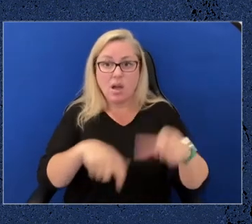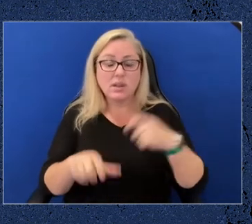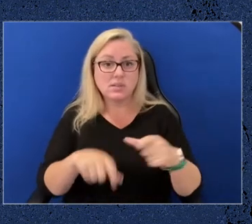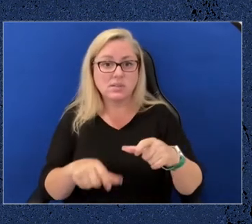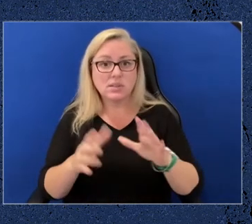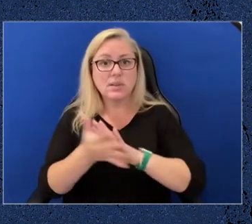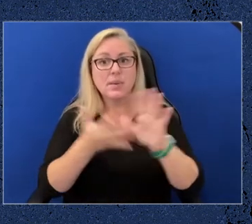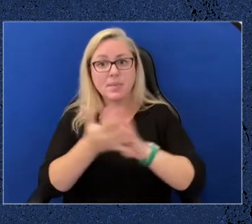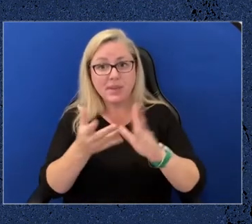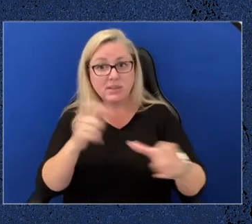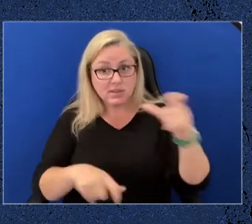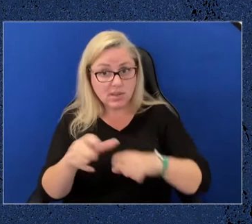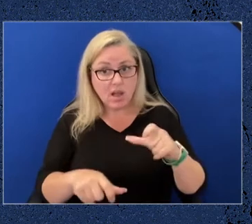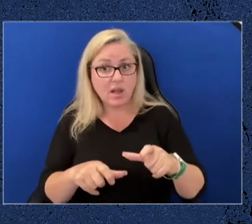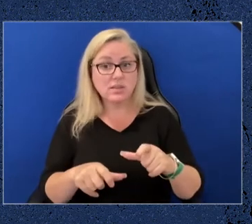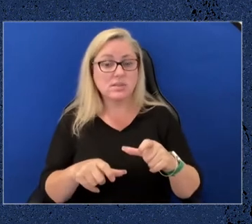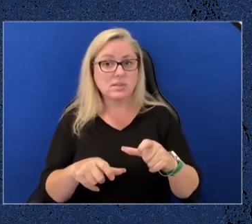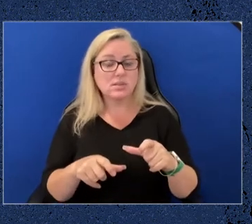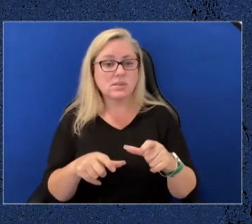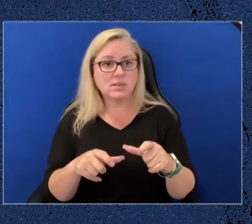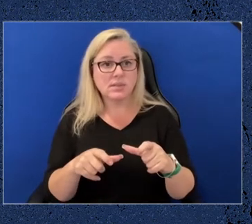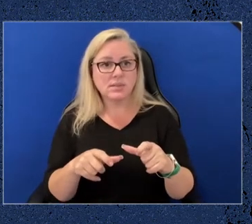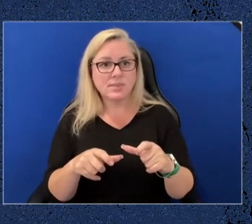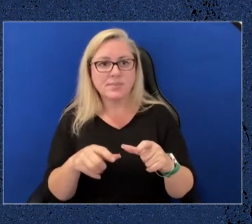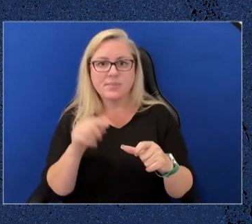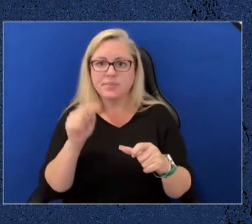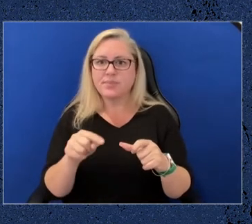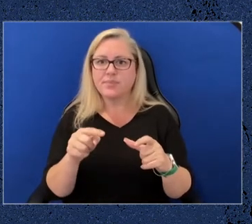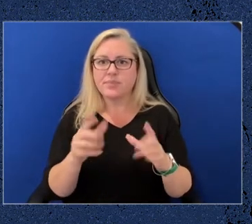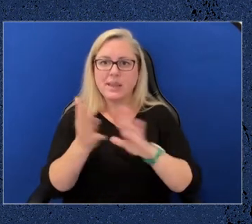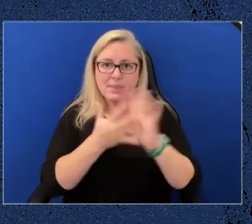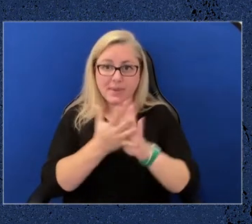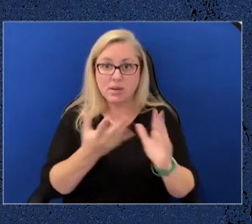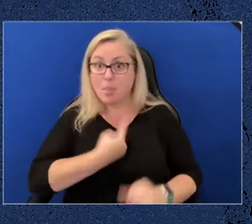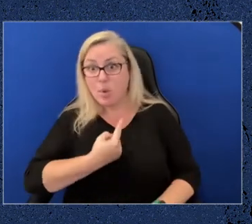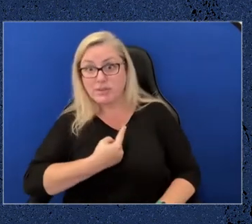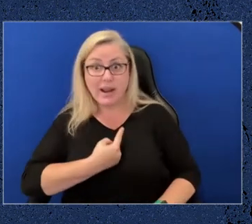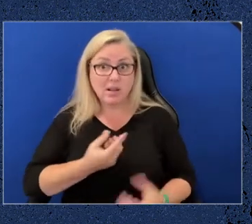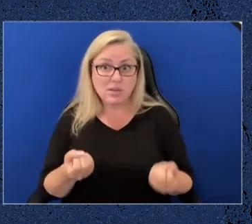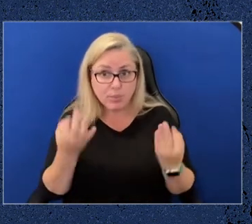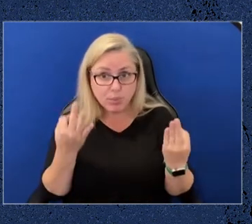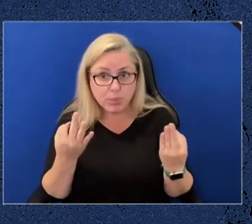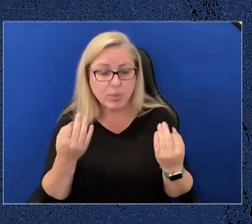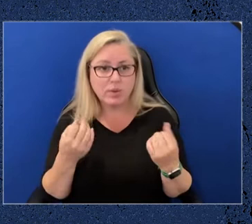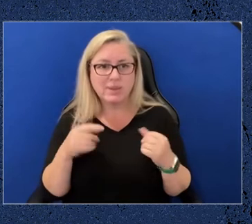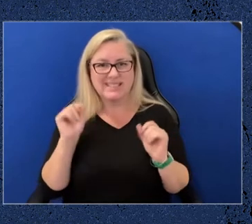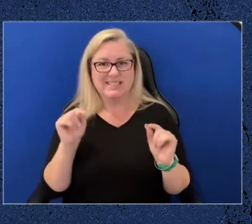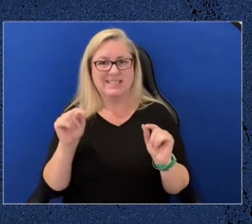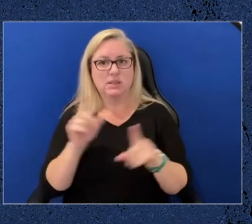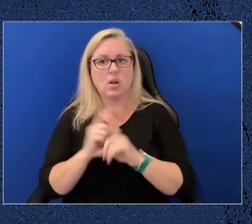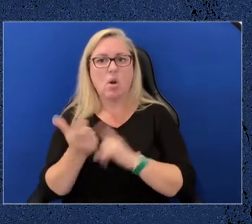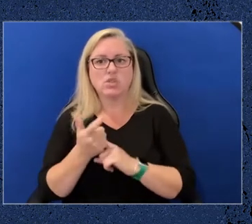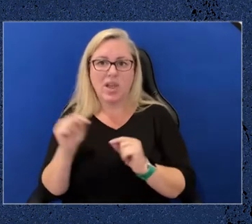of essentially a something without a personality but it's the culture is the issue.